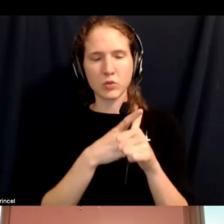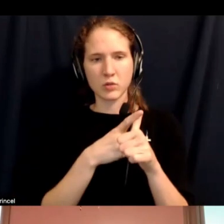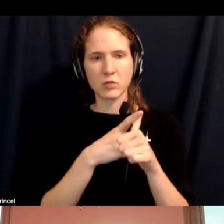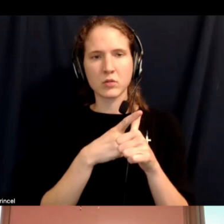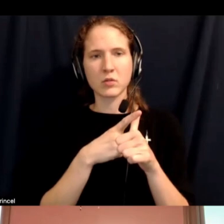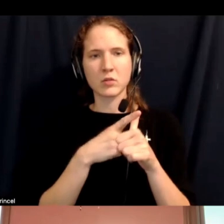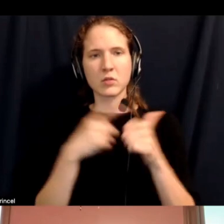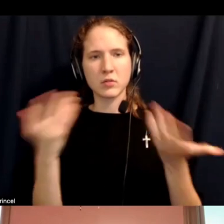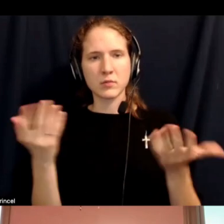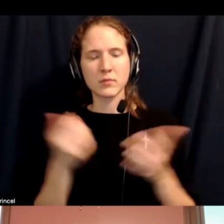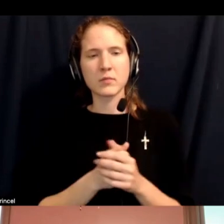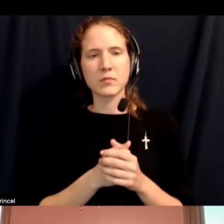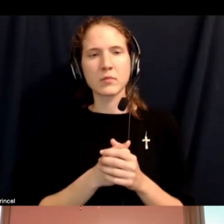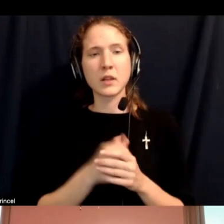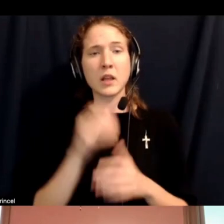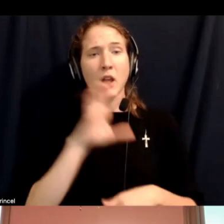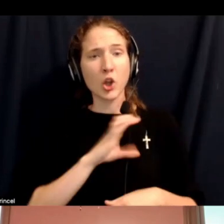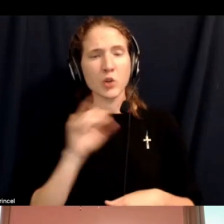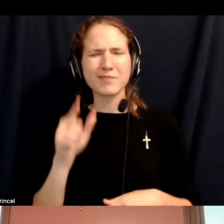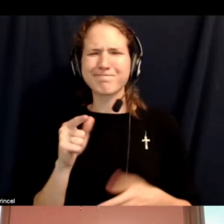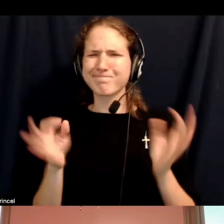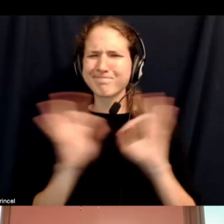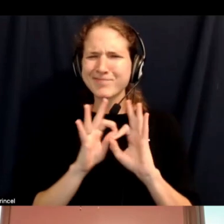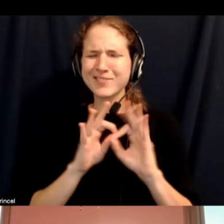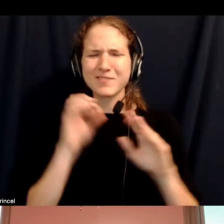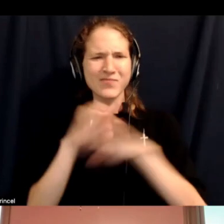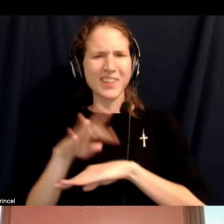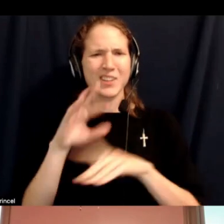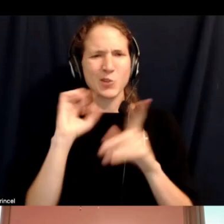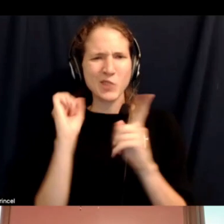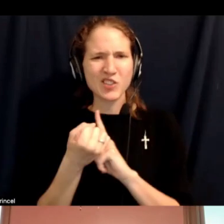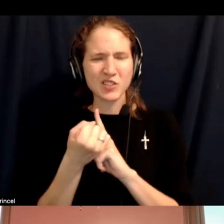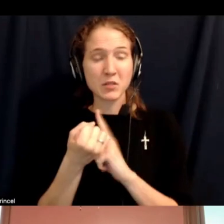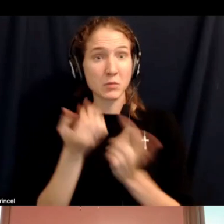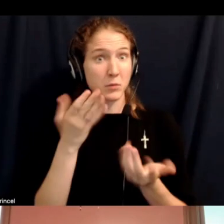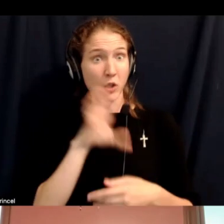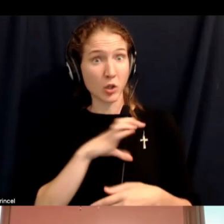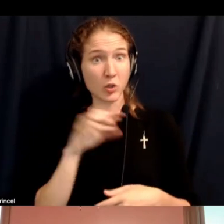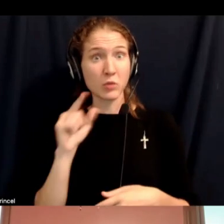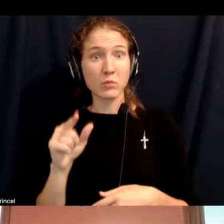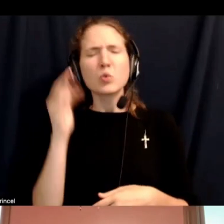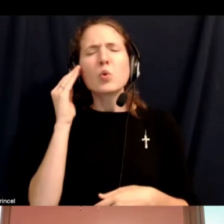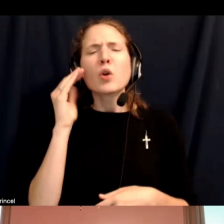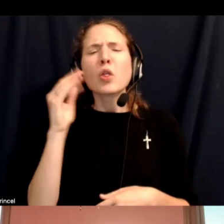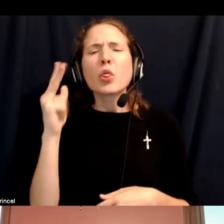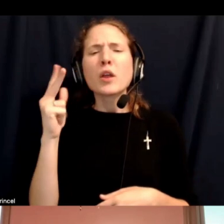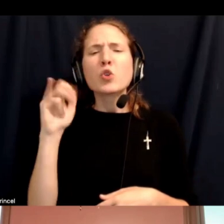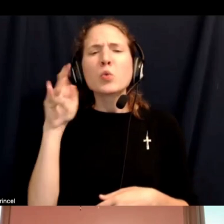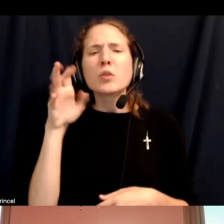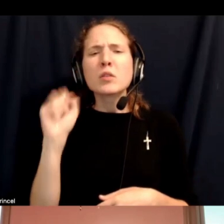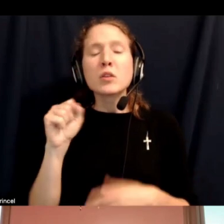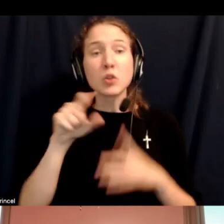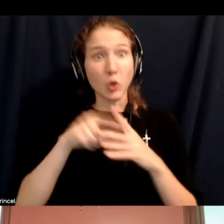a pivotal situation. Perhaps that character, in 3 Junes, it begins with a man who's been